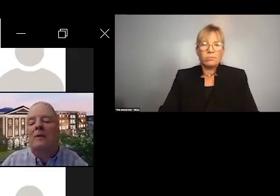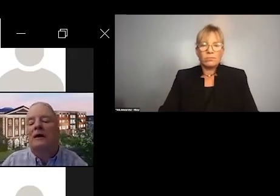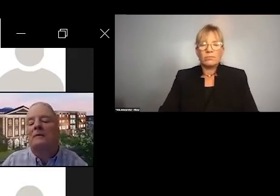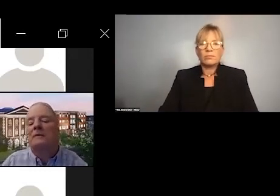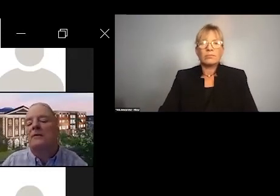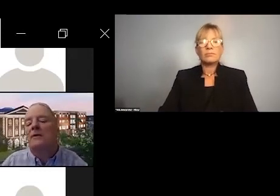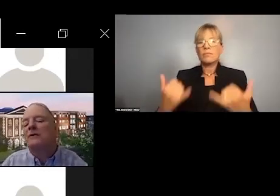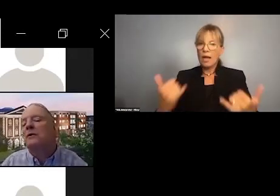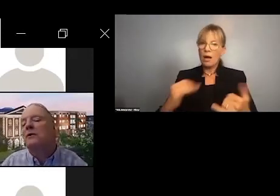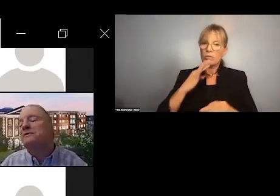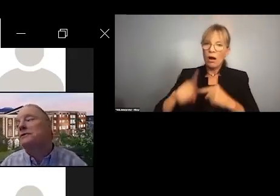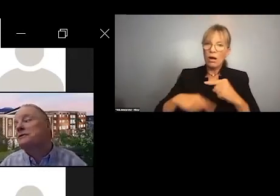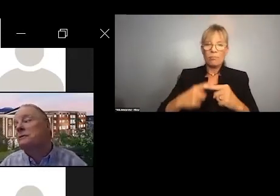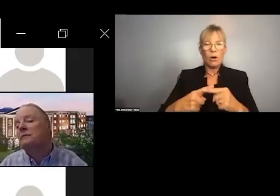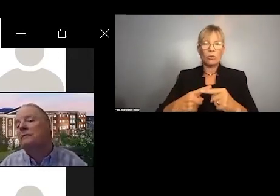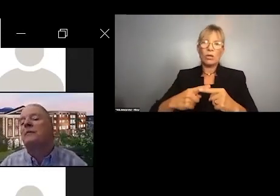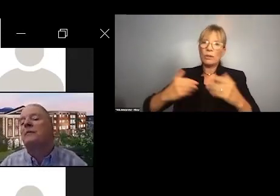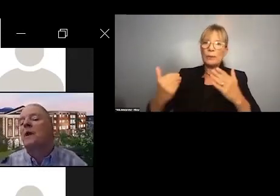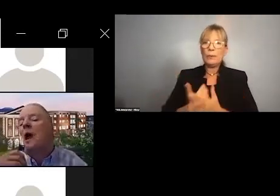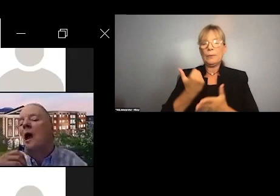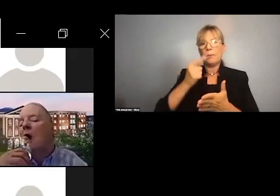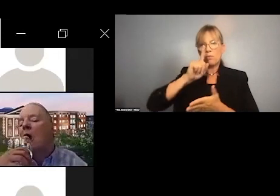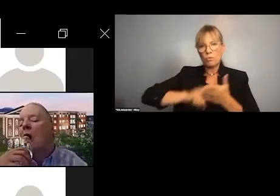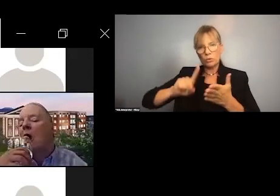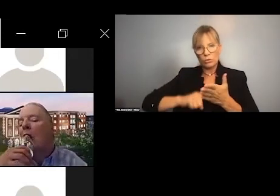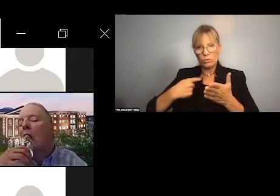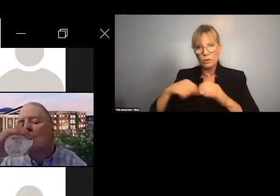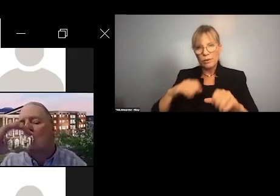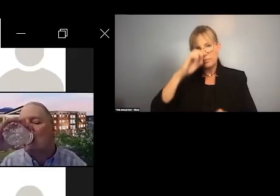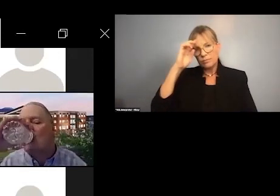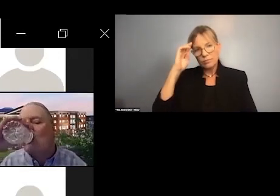And now I'll talk about our newer research.